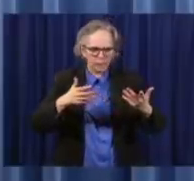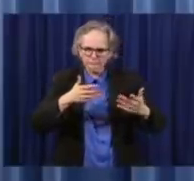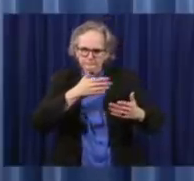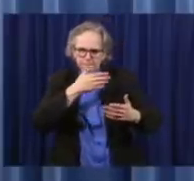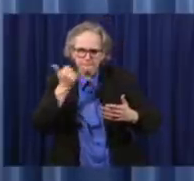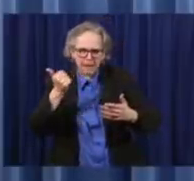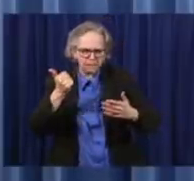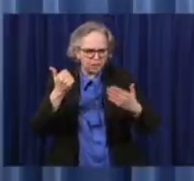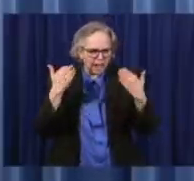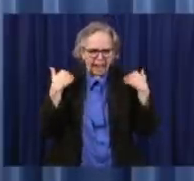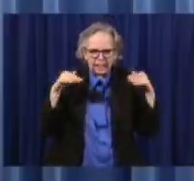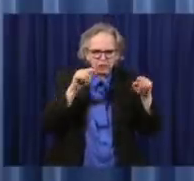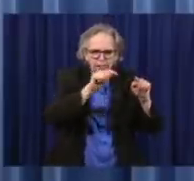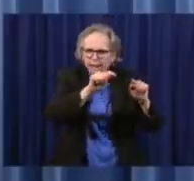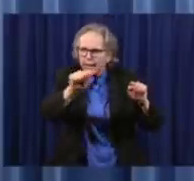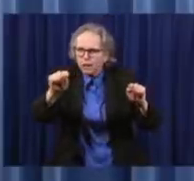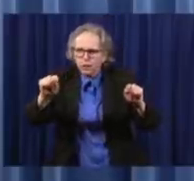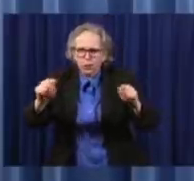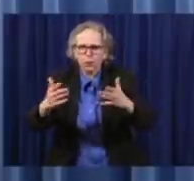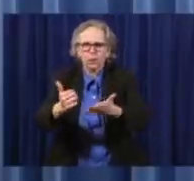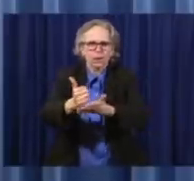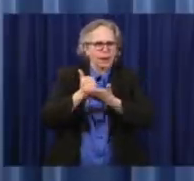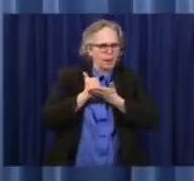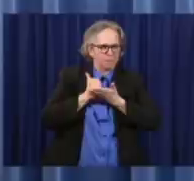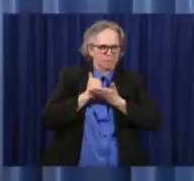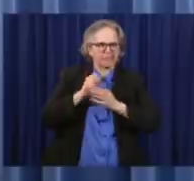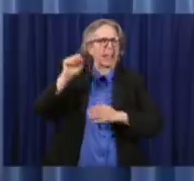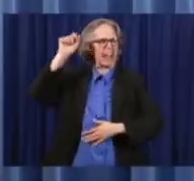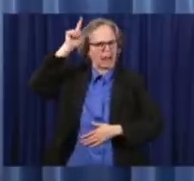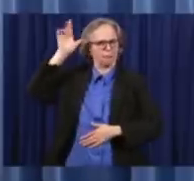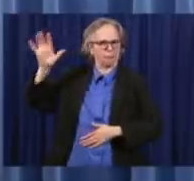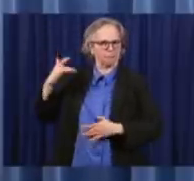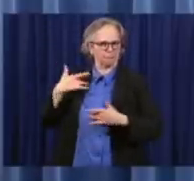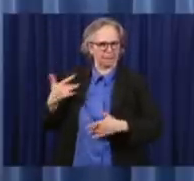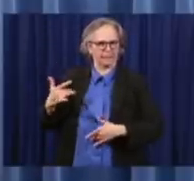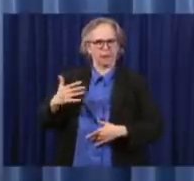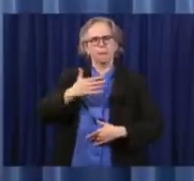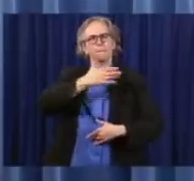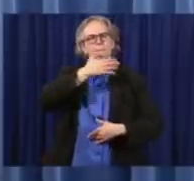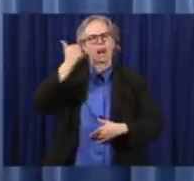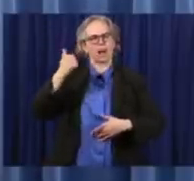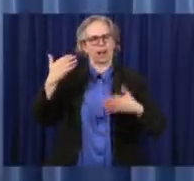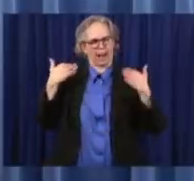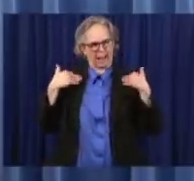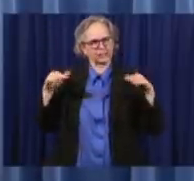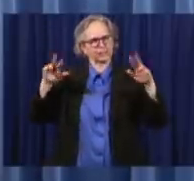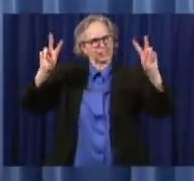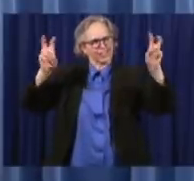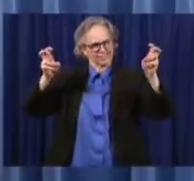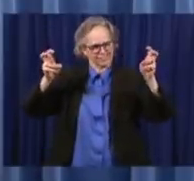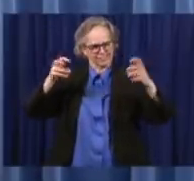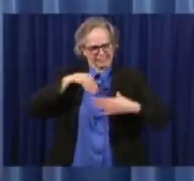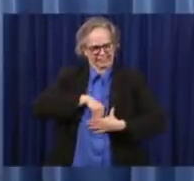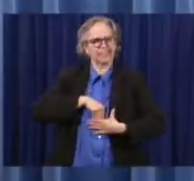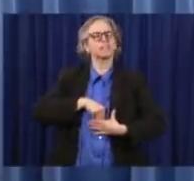about, and somehow it really strikes a chord, I think, for all of